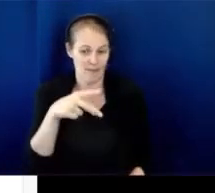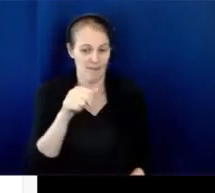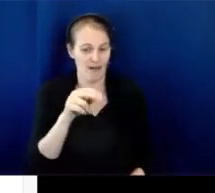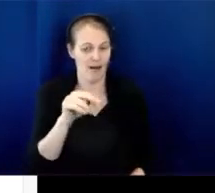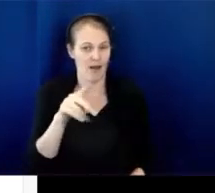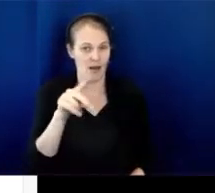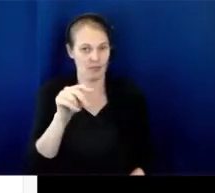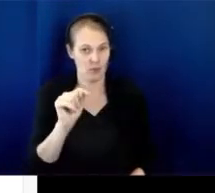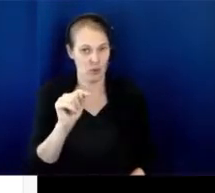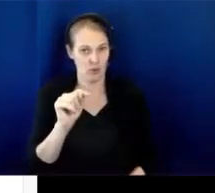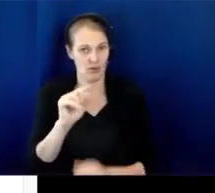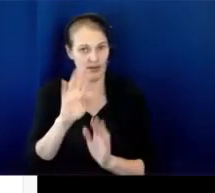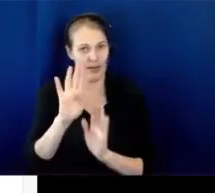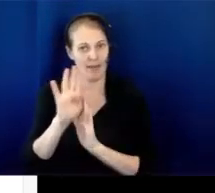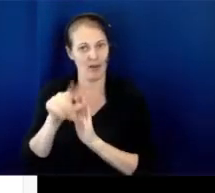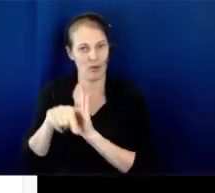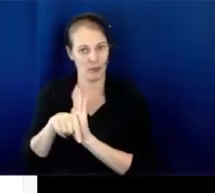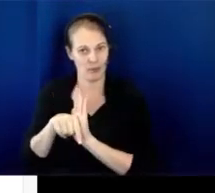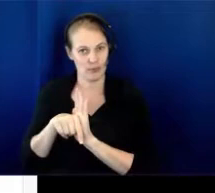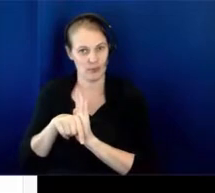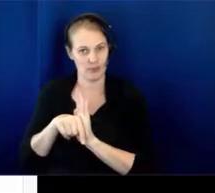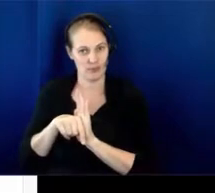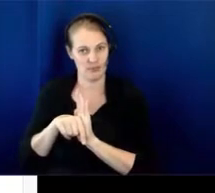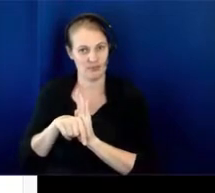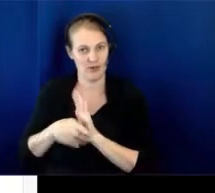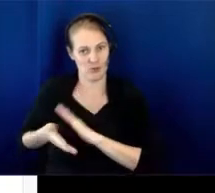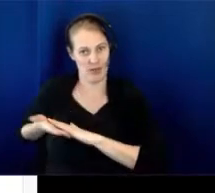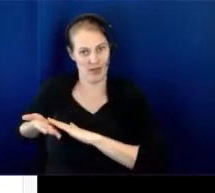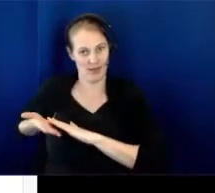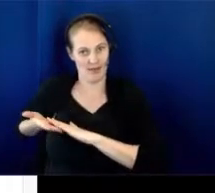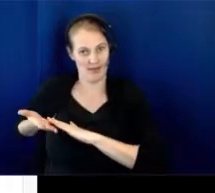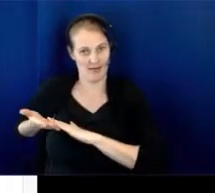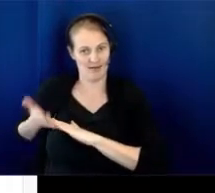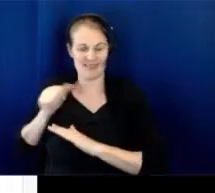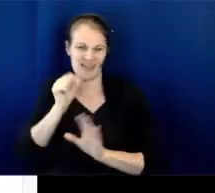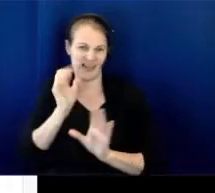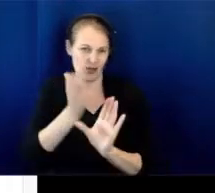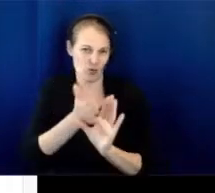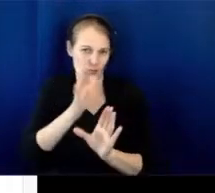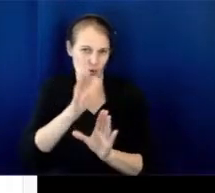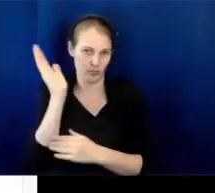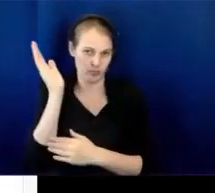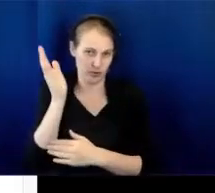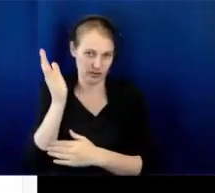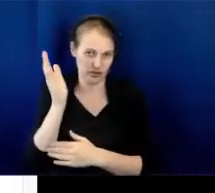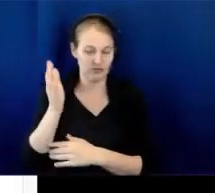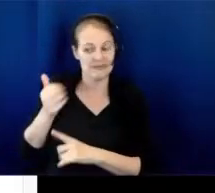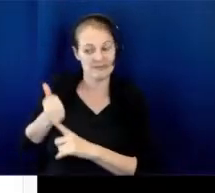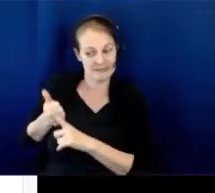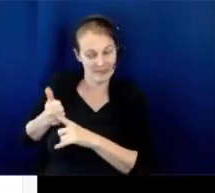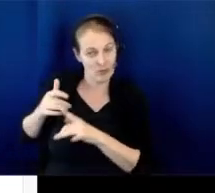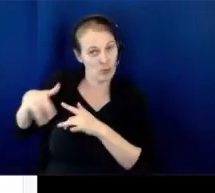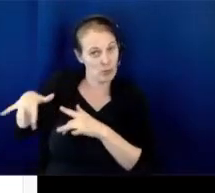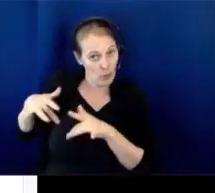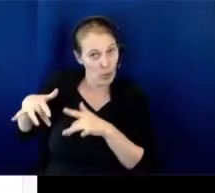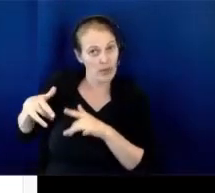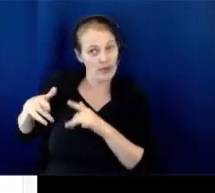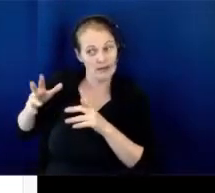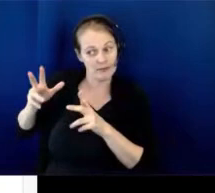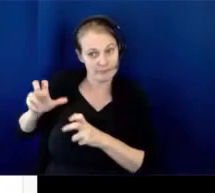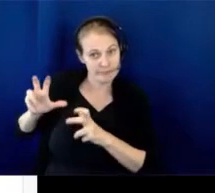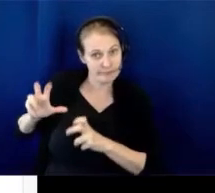so that it doesn't interfere with your presentation. It is recording, it is doing its thing,